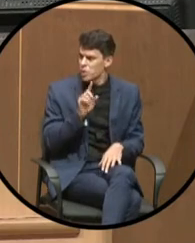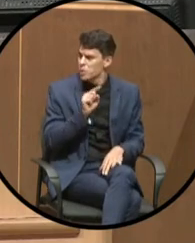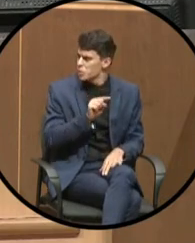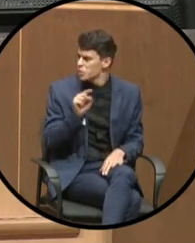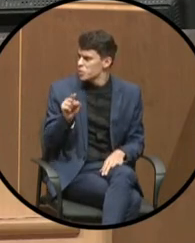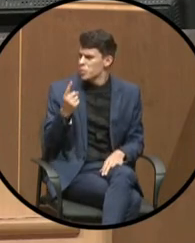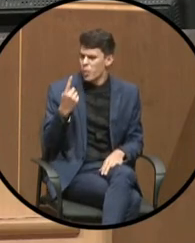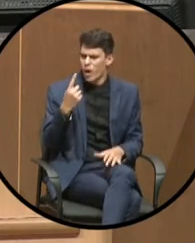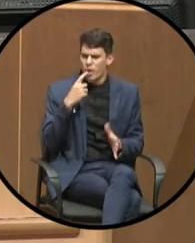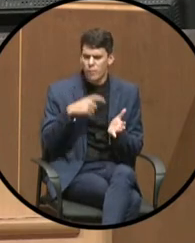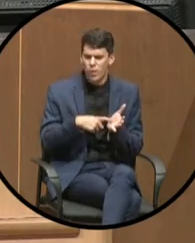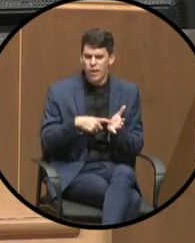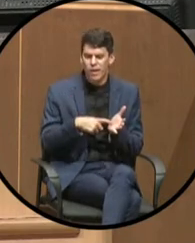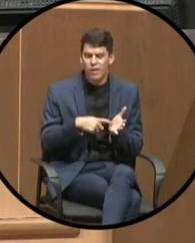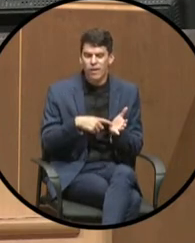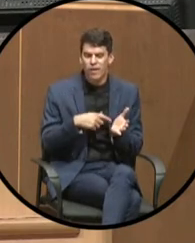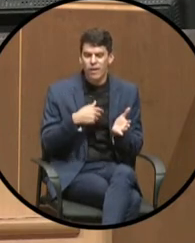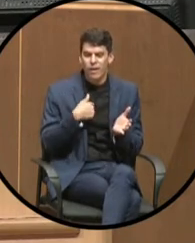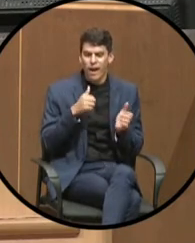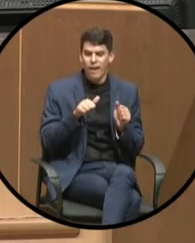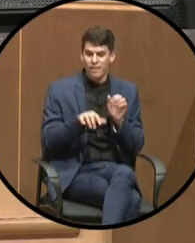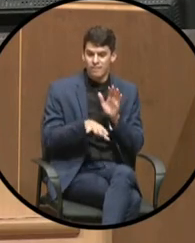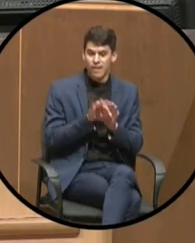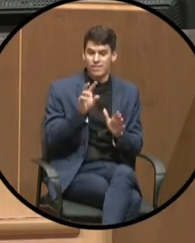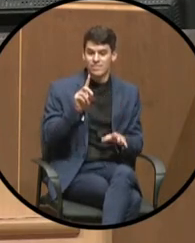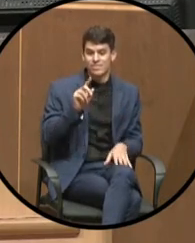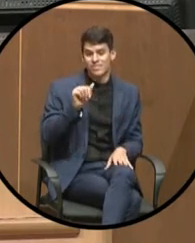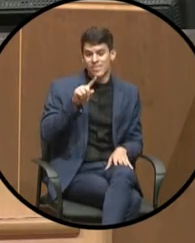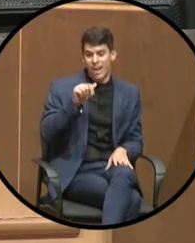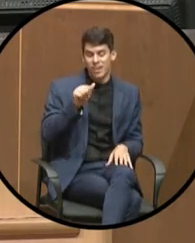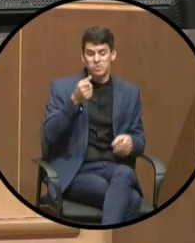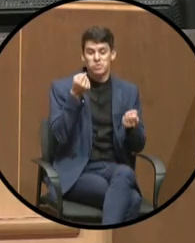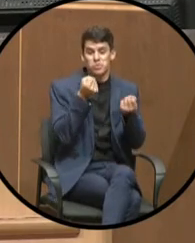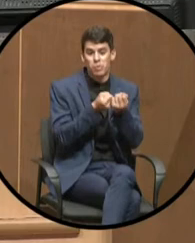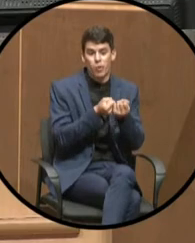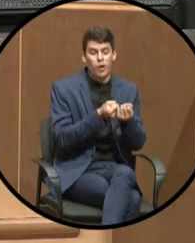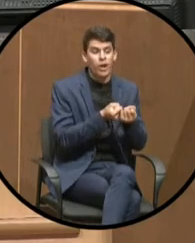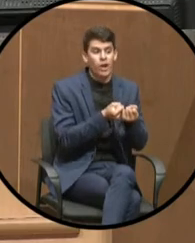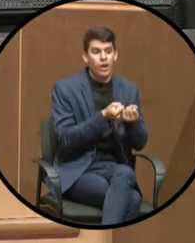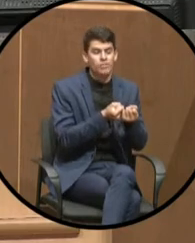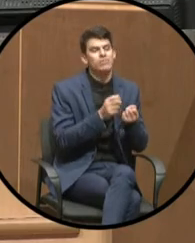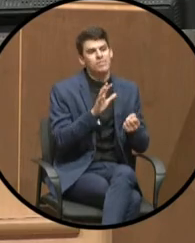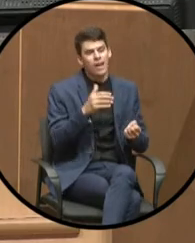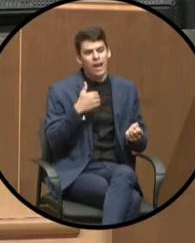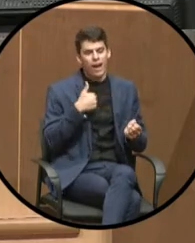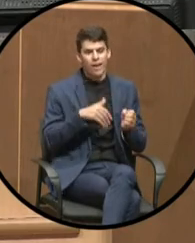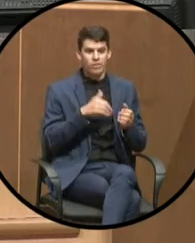that I can find data to support both arguments.